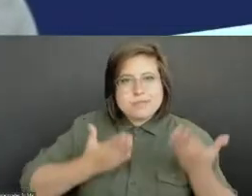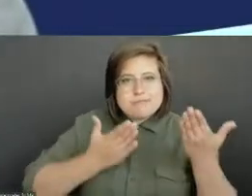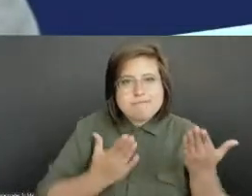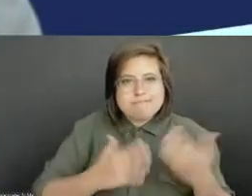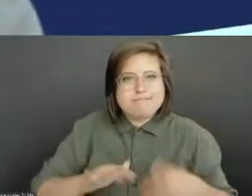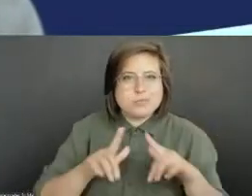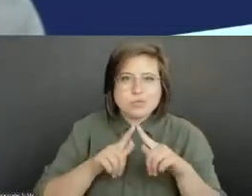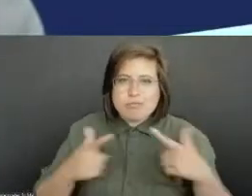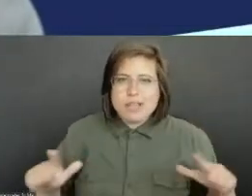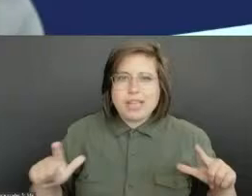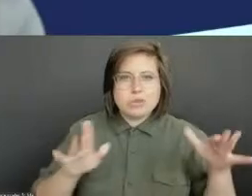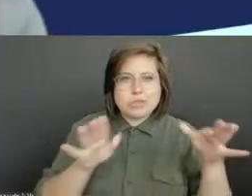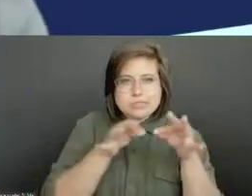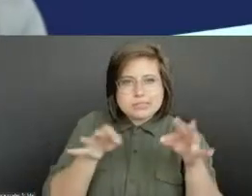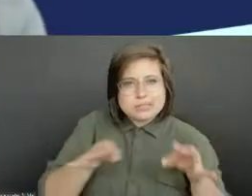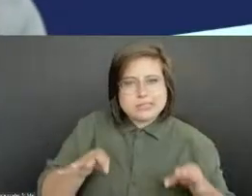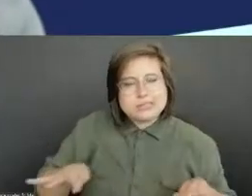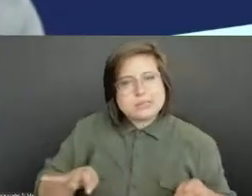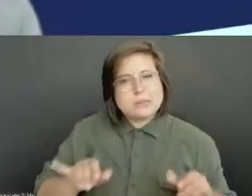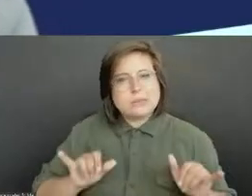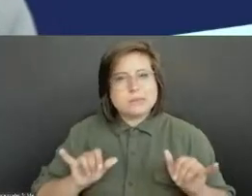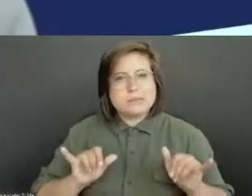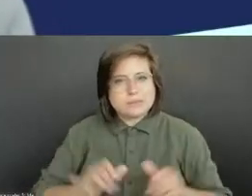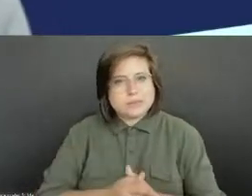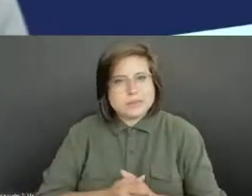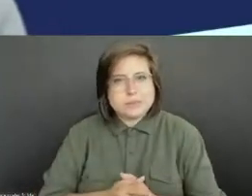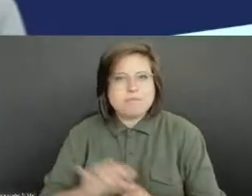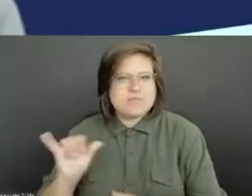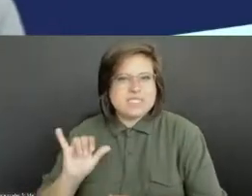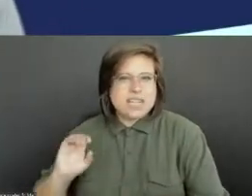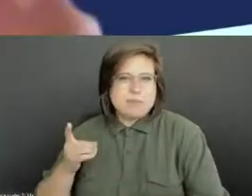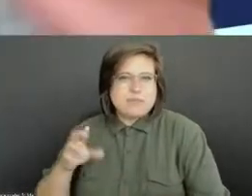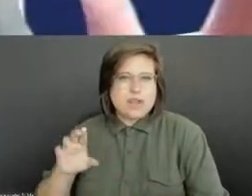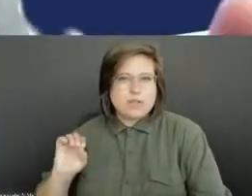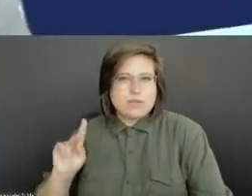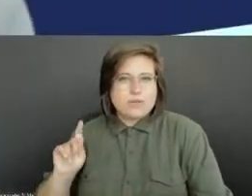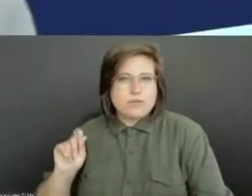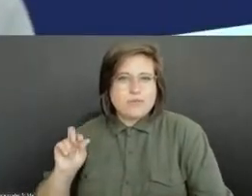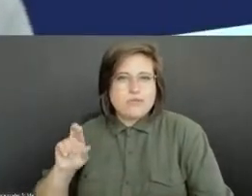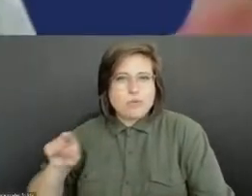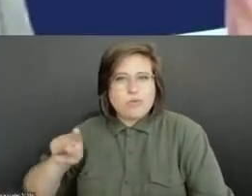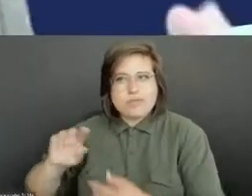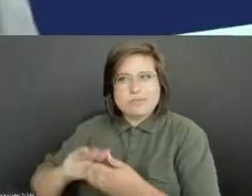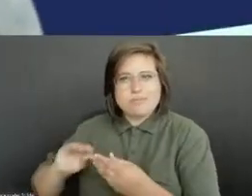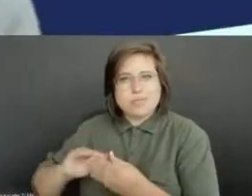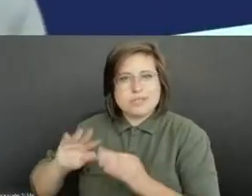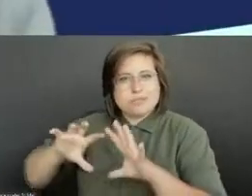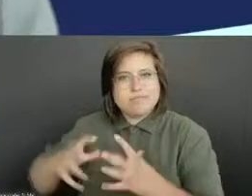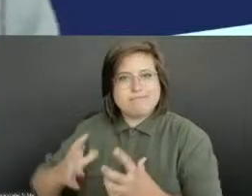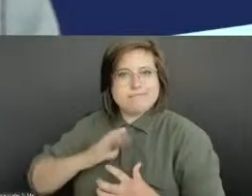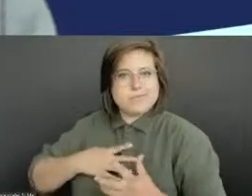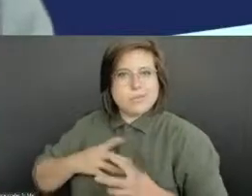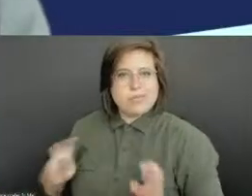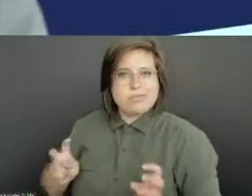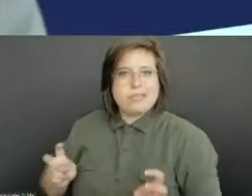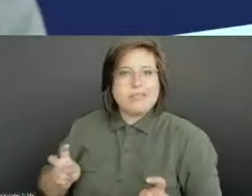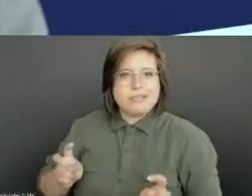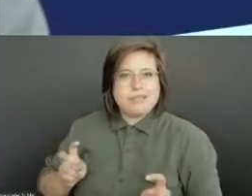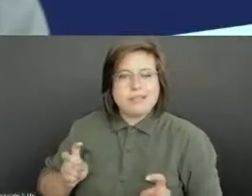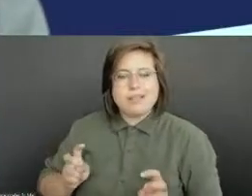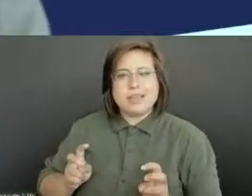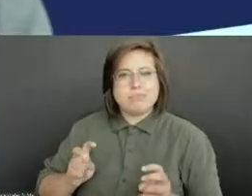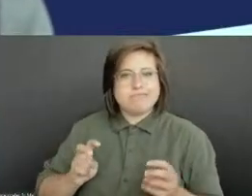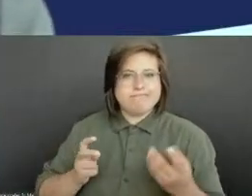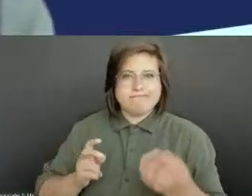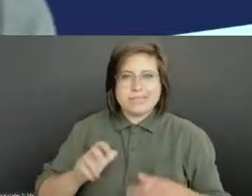language around that. And as Dr. Okafor mentioned in her overview of our themes for the whole, for all four